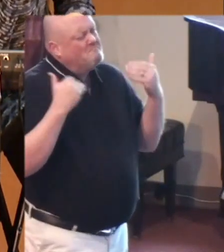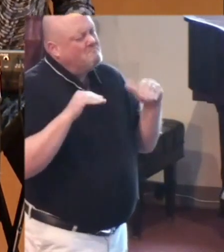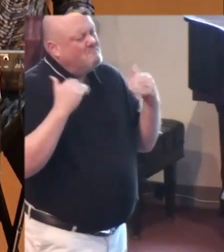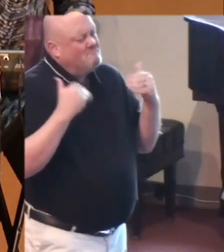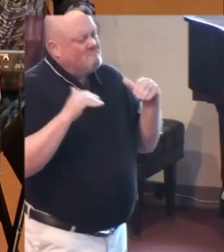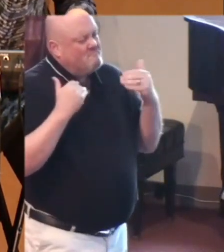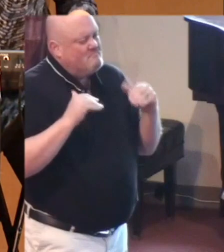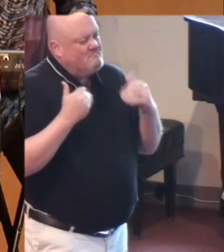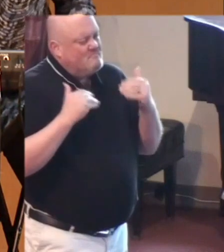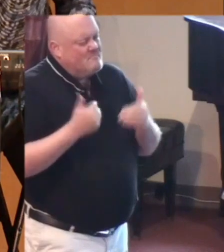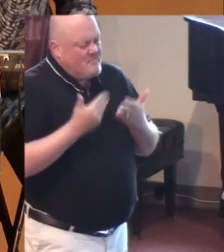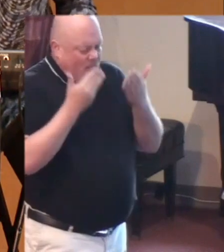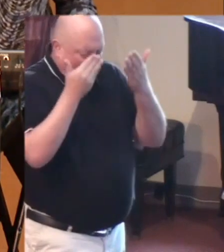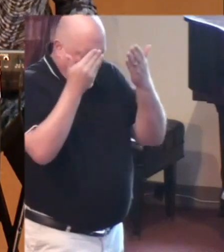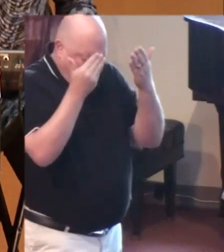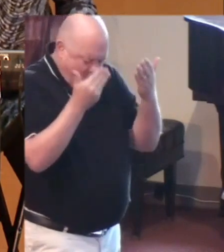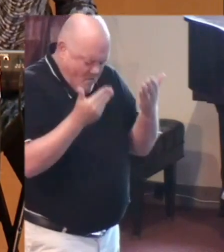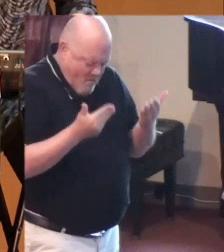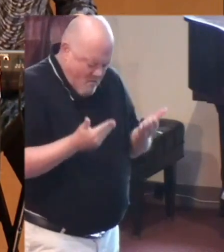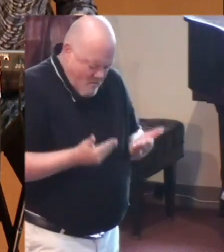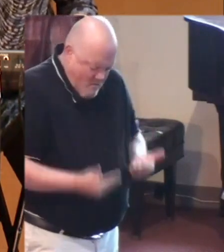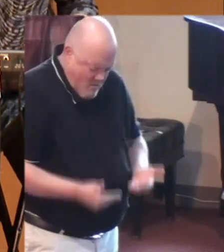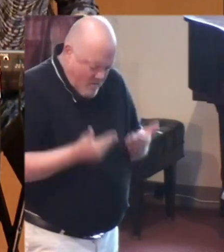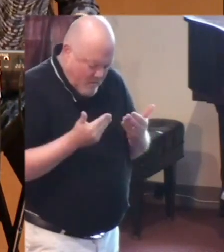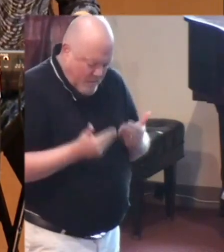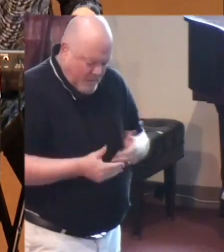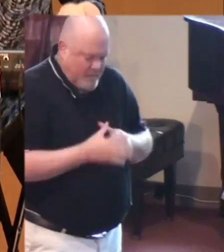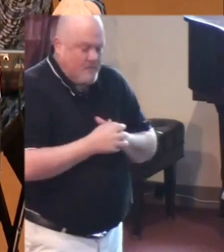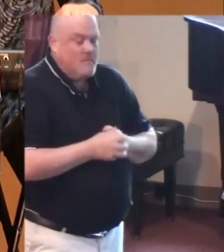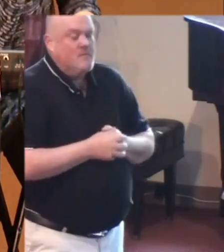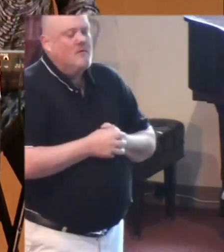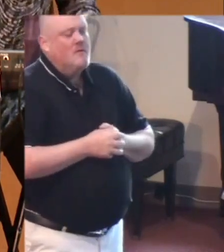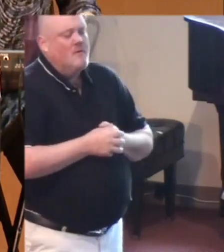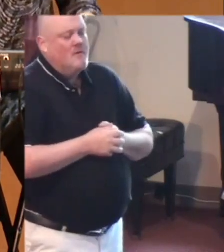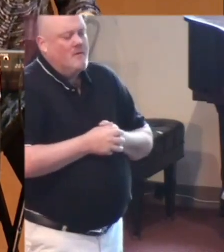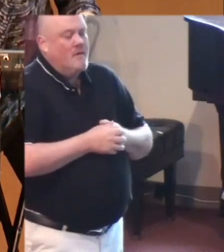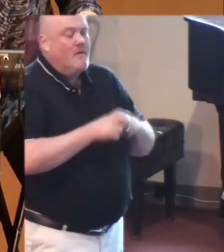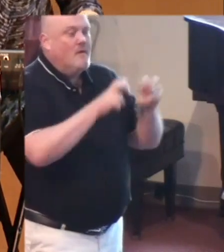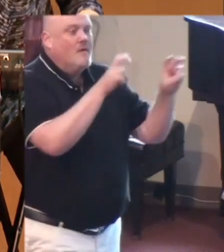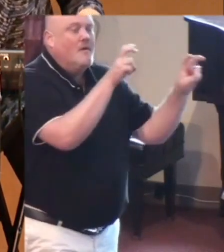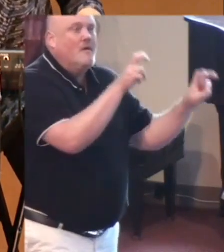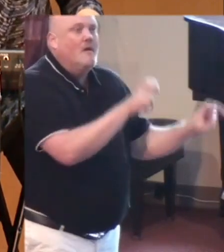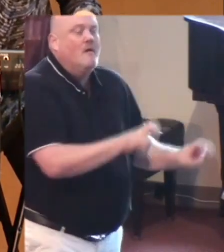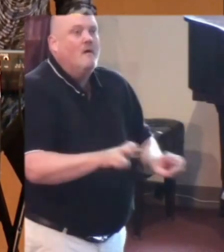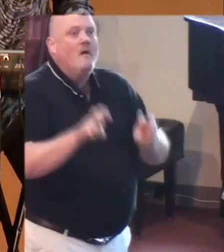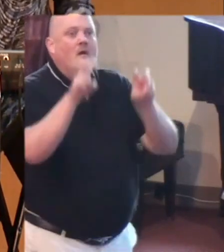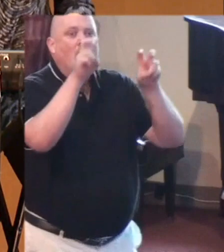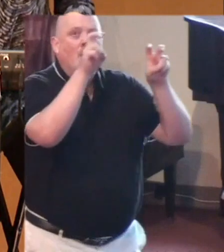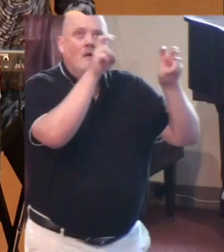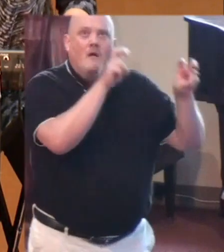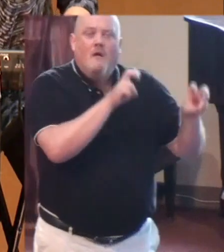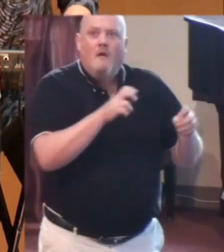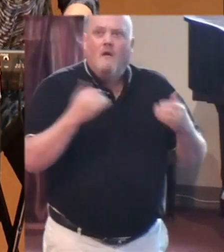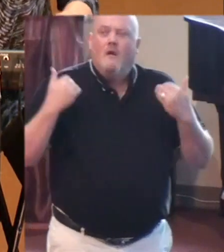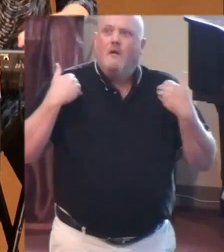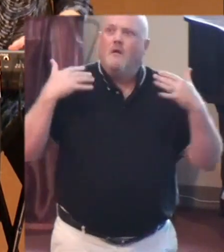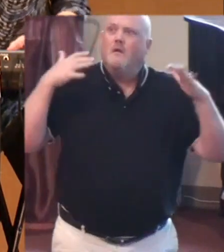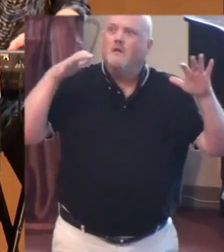too heavy, it seems, to carry on